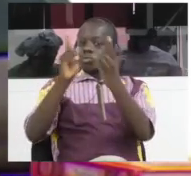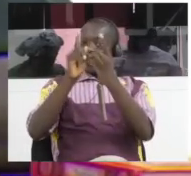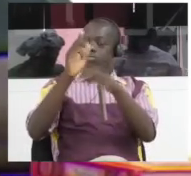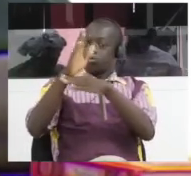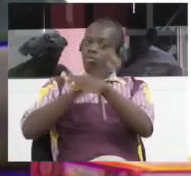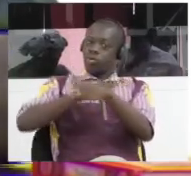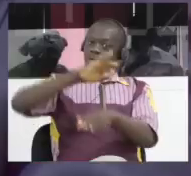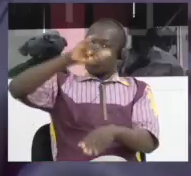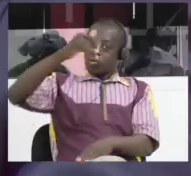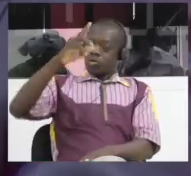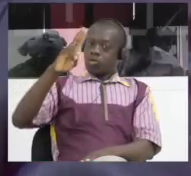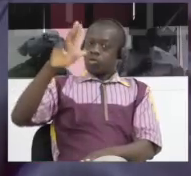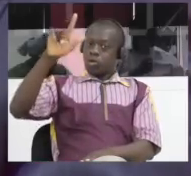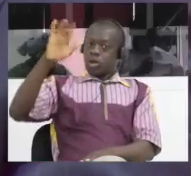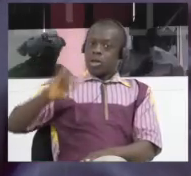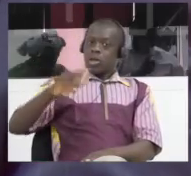July 22nd.